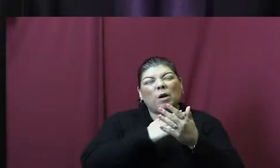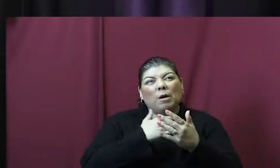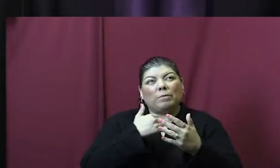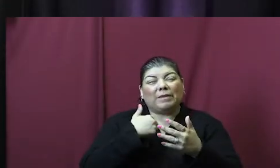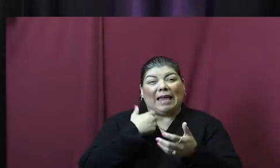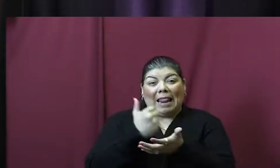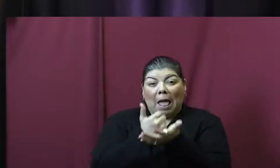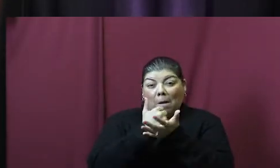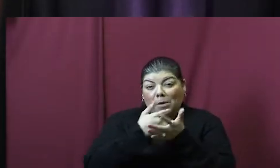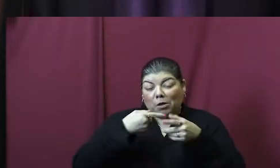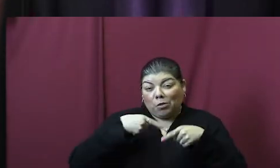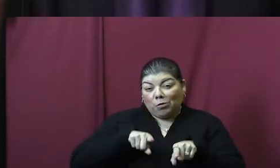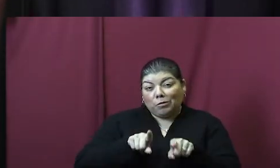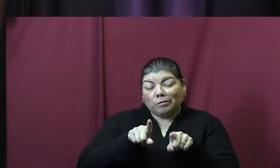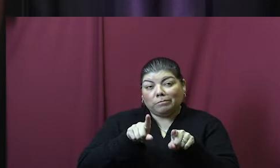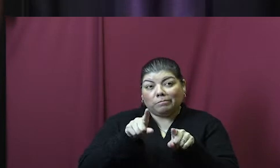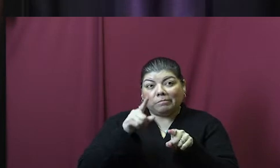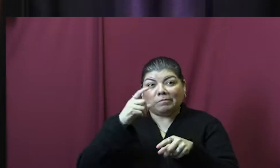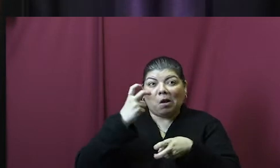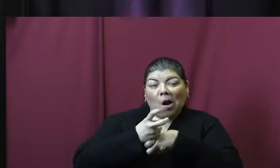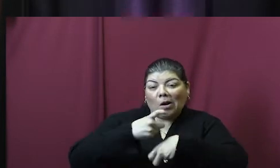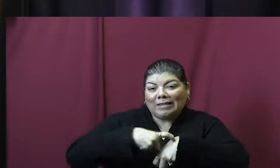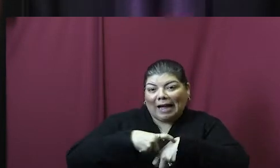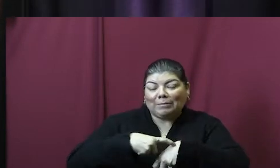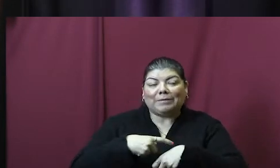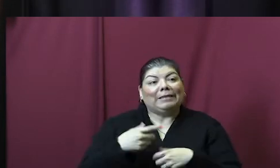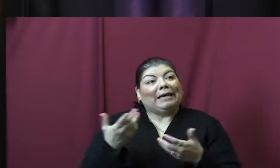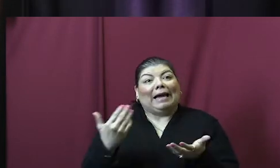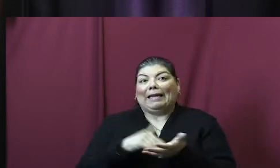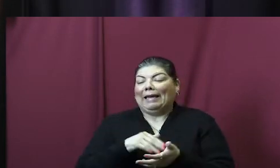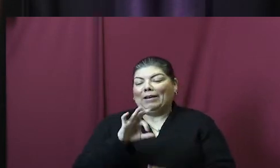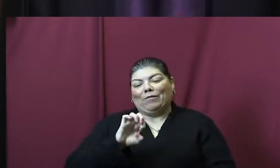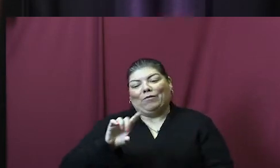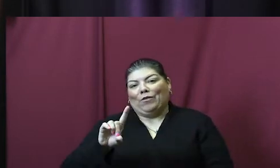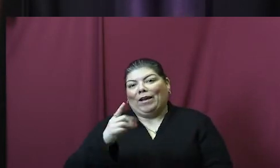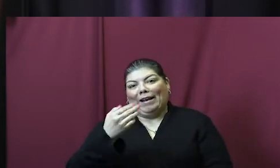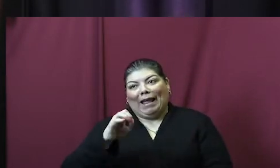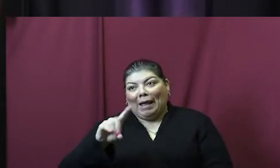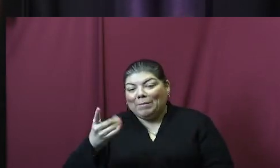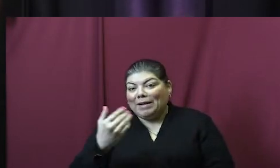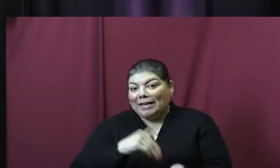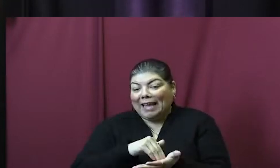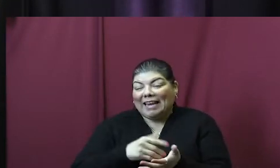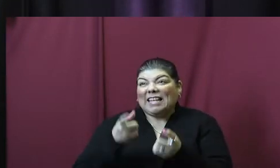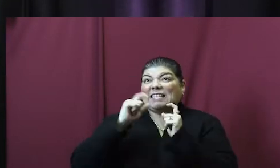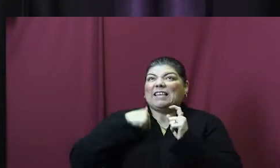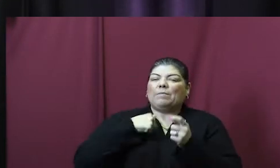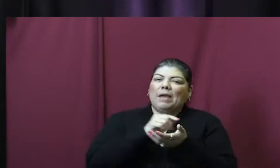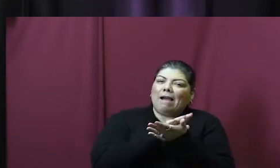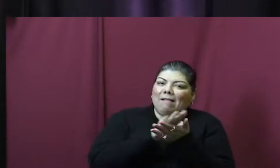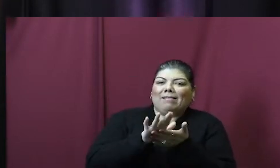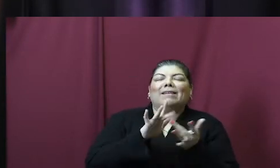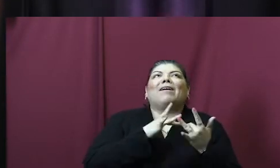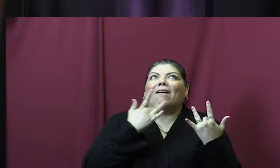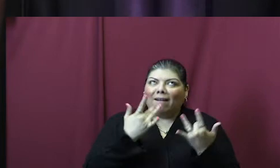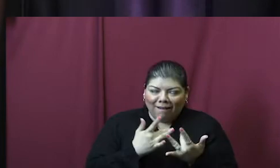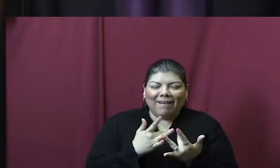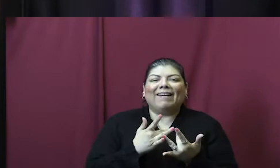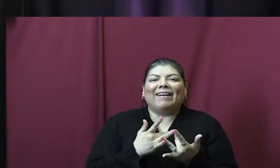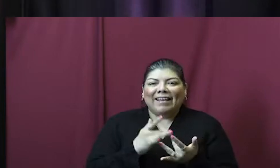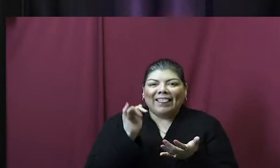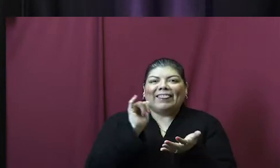a worship song that has gotten me through tough times. Here we go with Fred Hammond again. It's Give Me a Clean